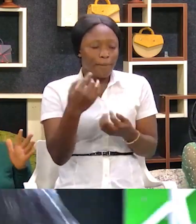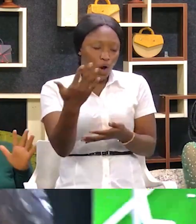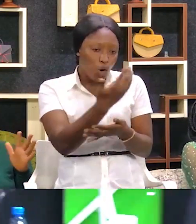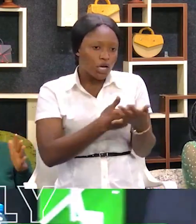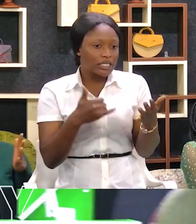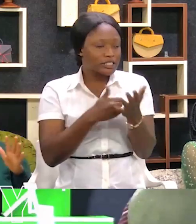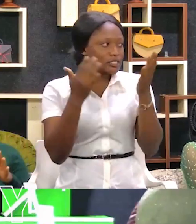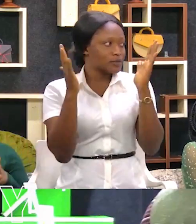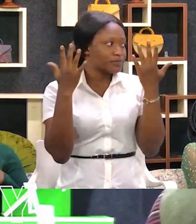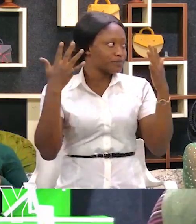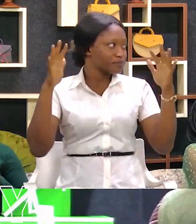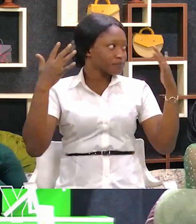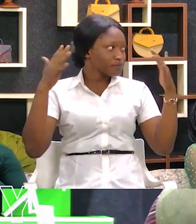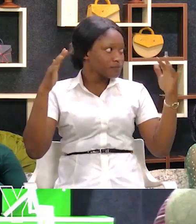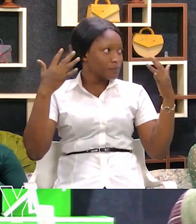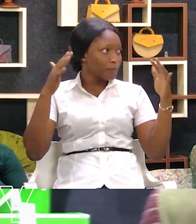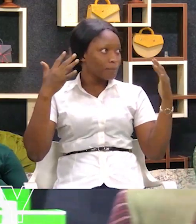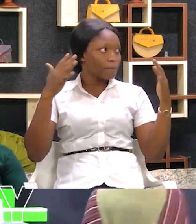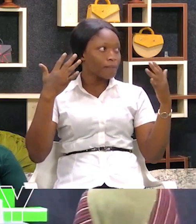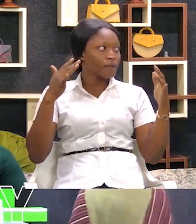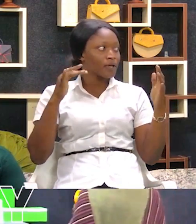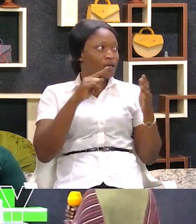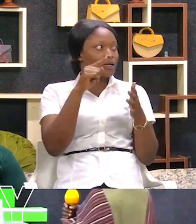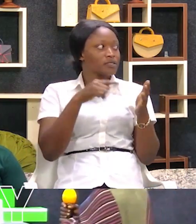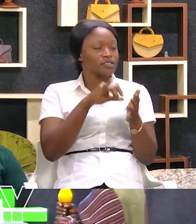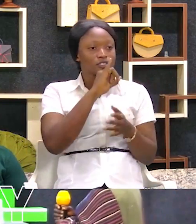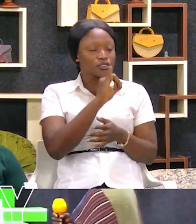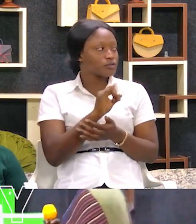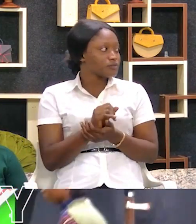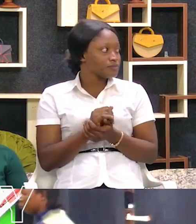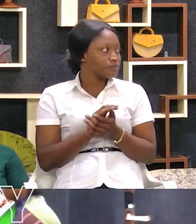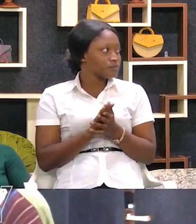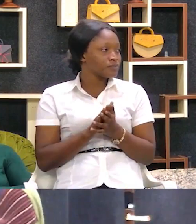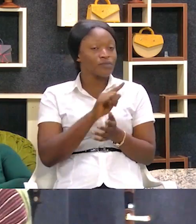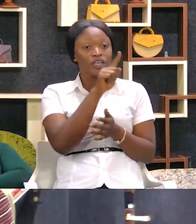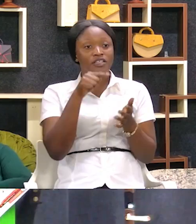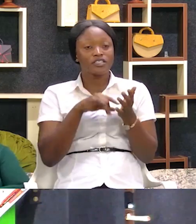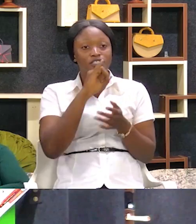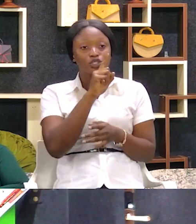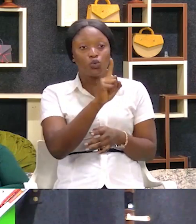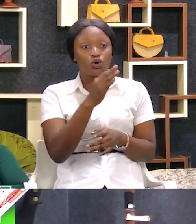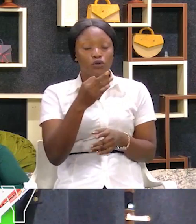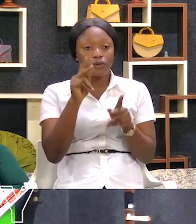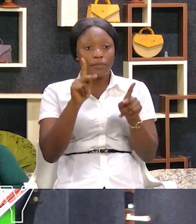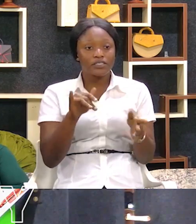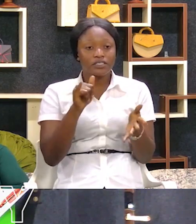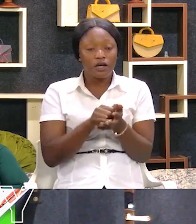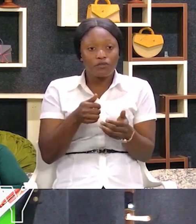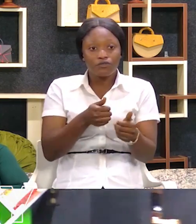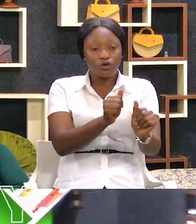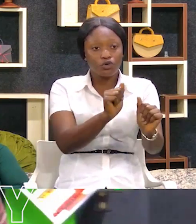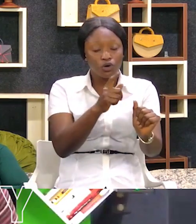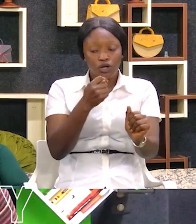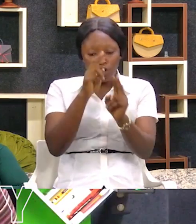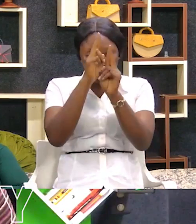Now, one of the people will follow, climb up. we follow His Excellency Peter